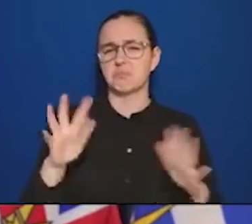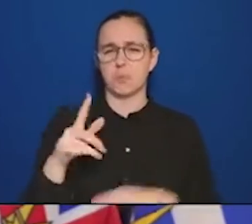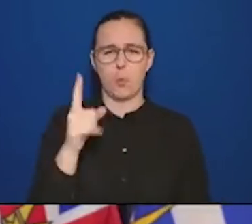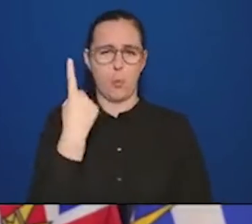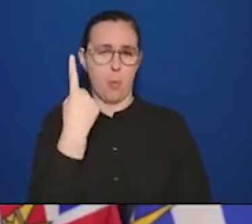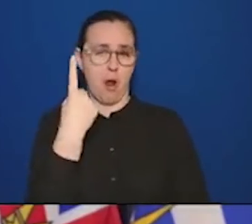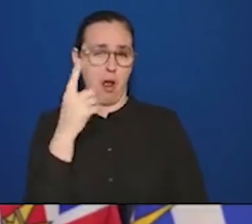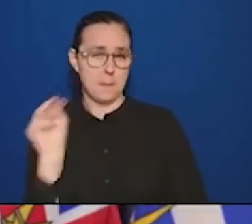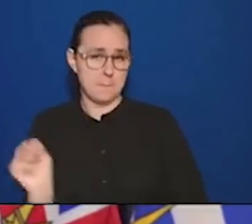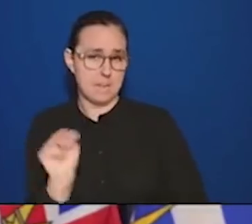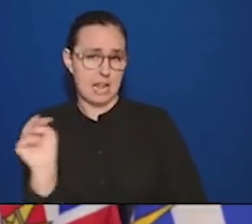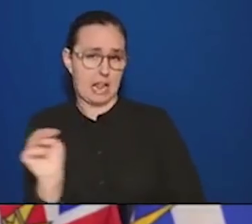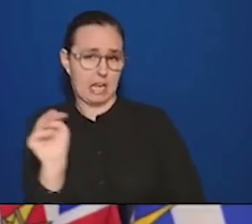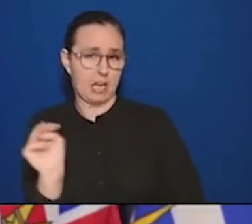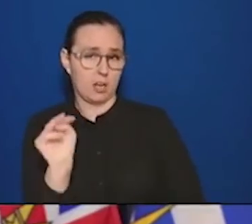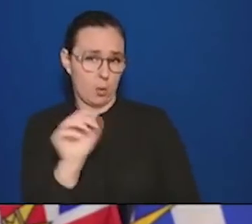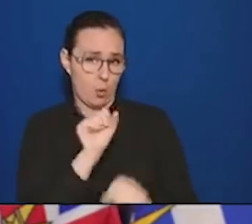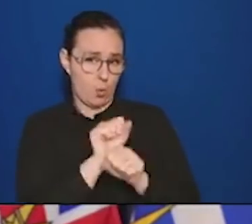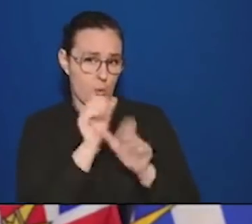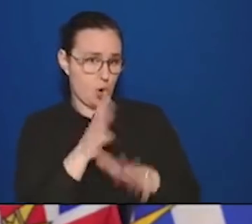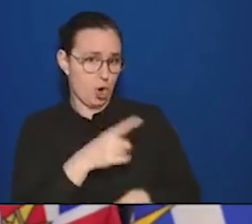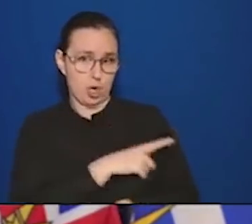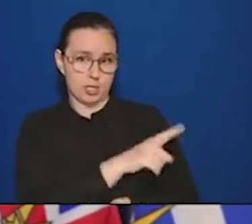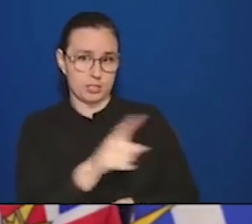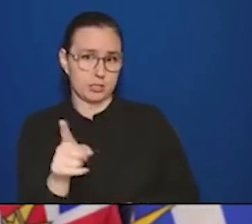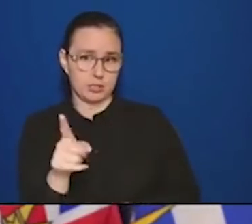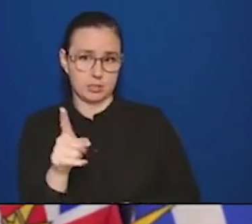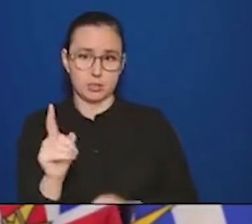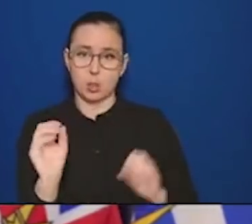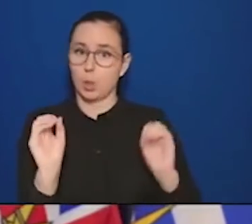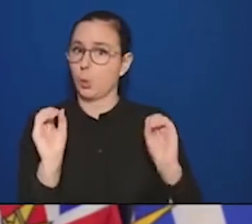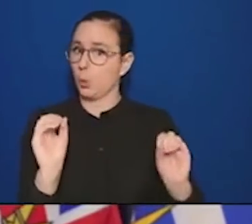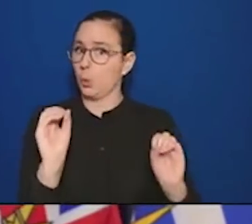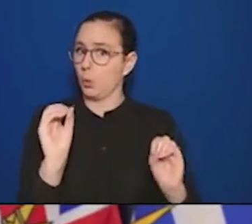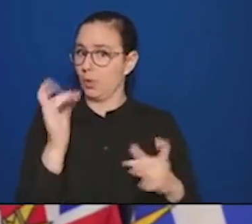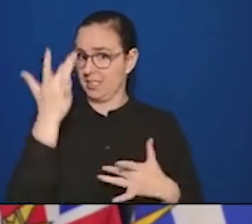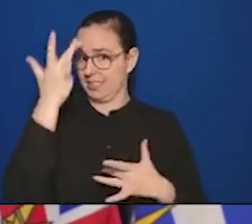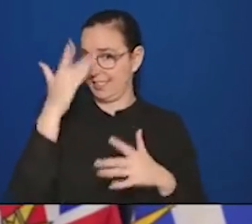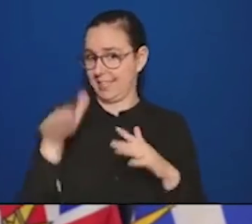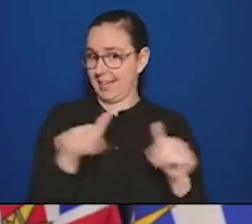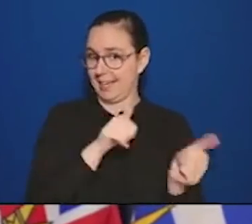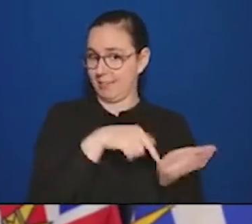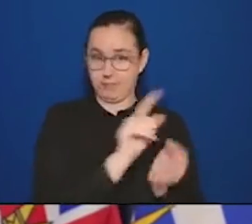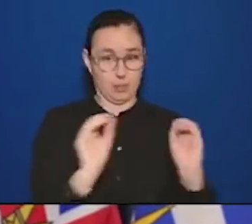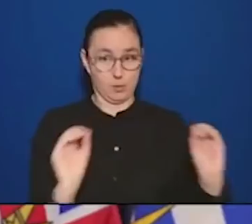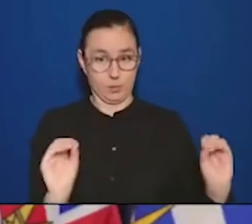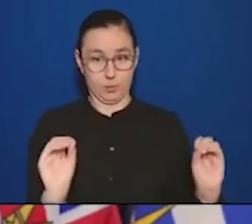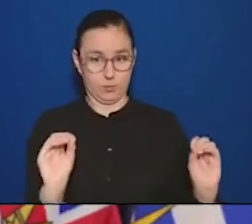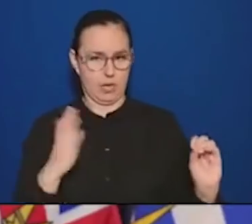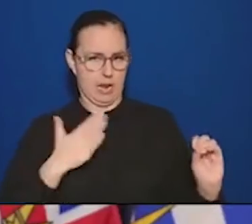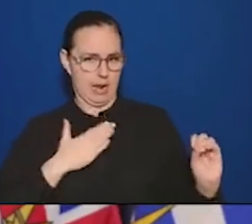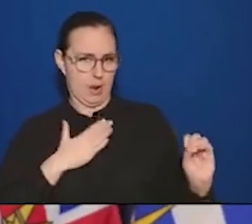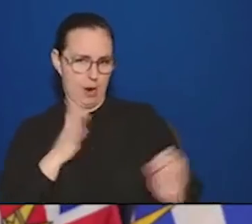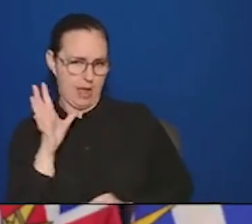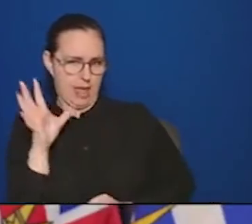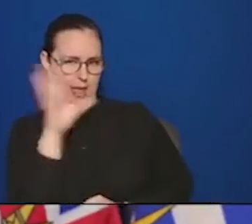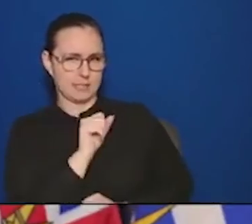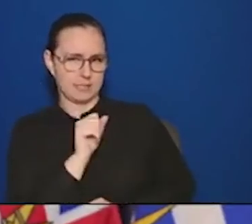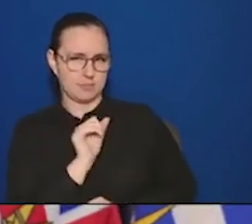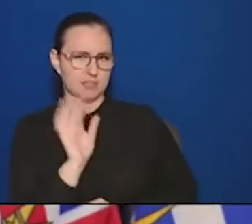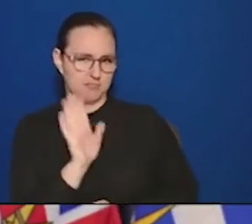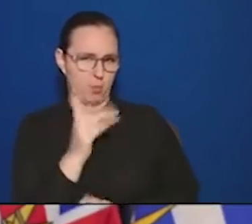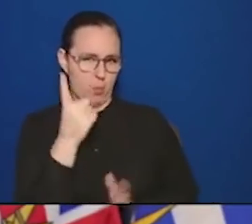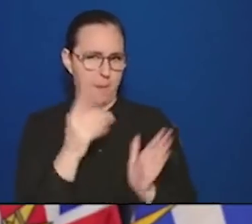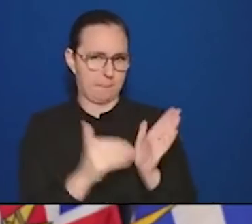paid sick leave in British Columbia. And that the estimate was, because we were still going through a